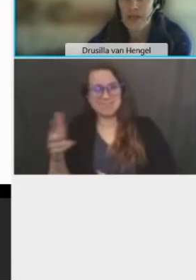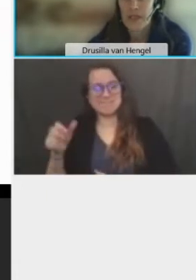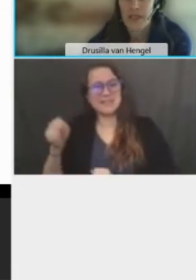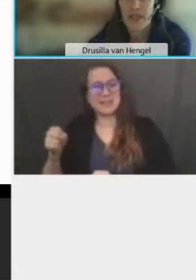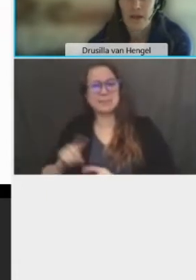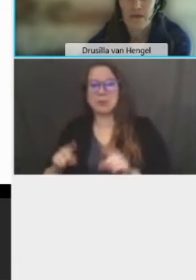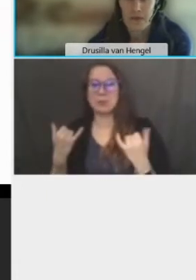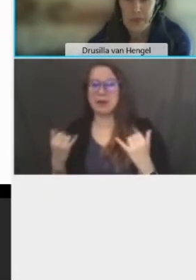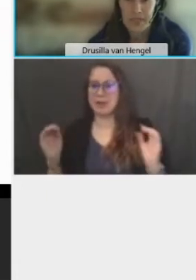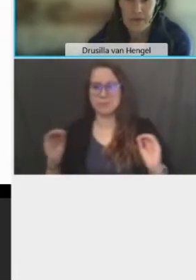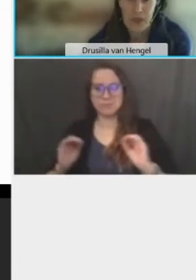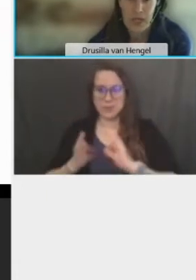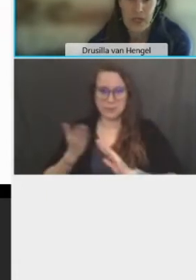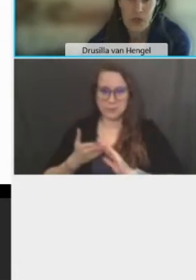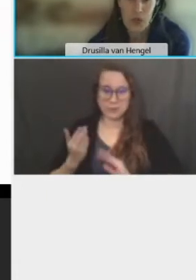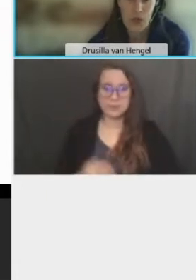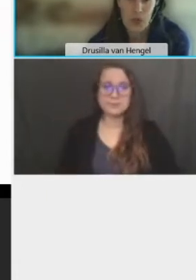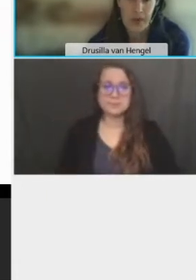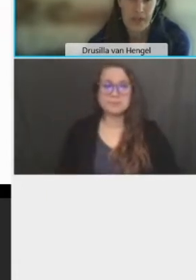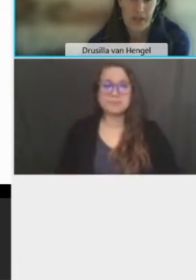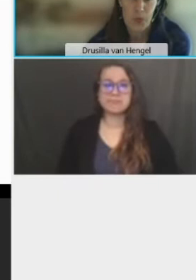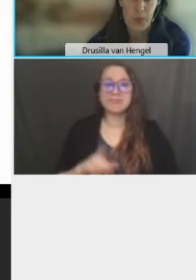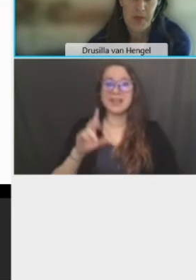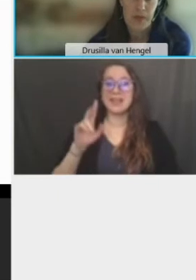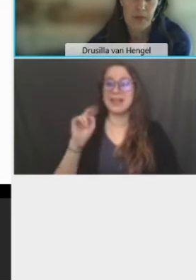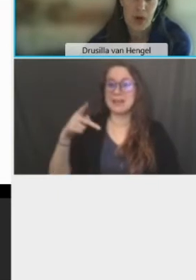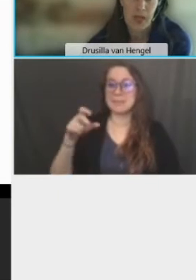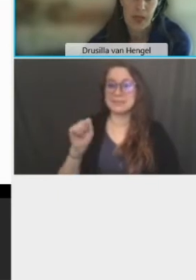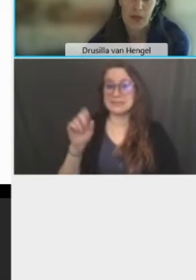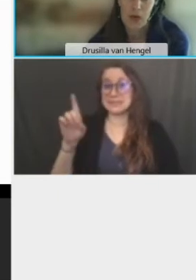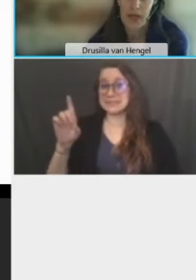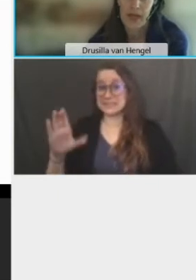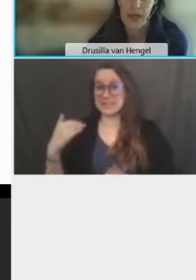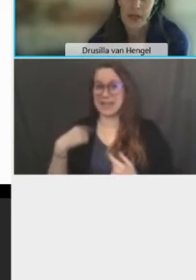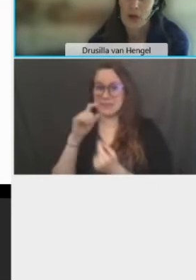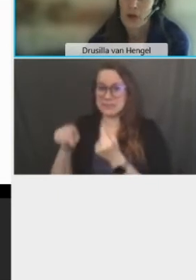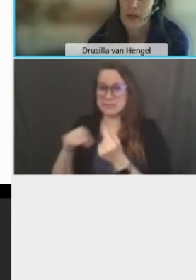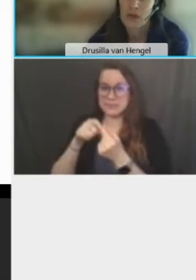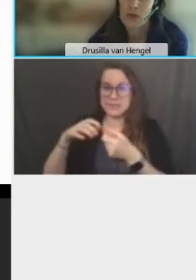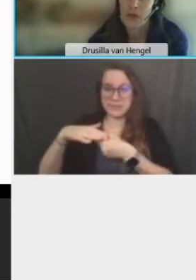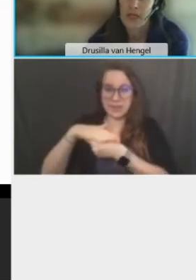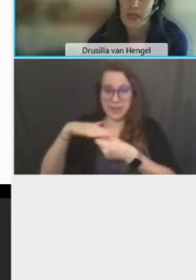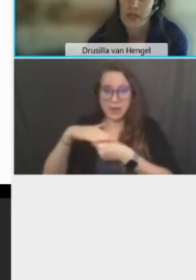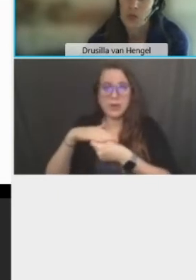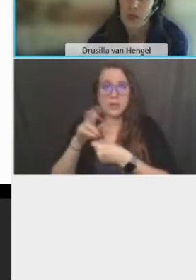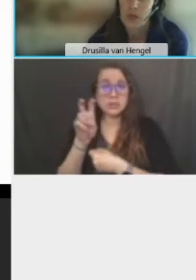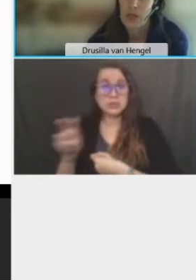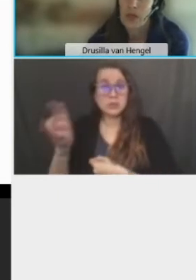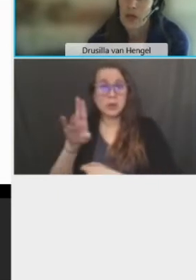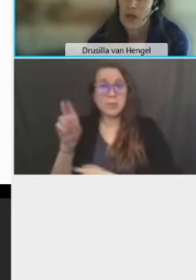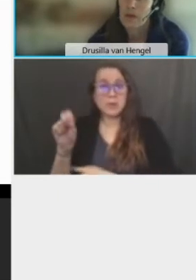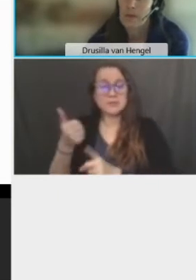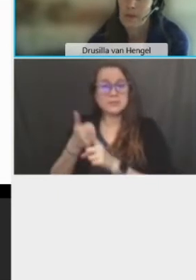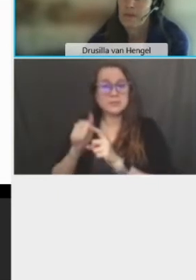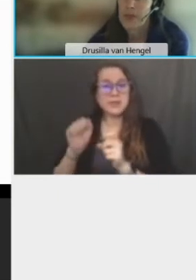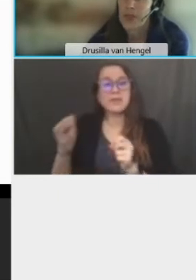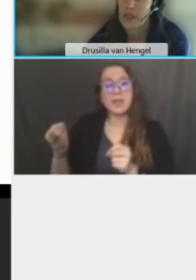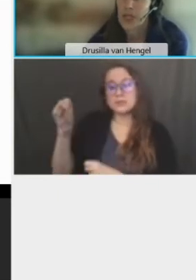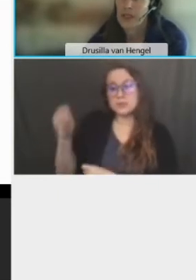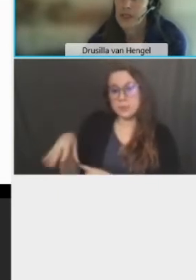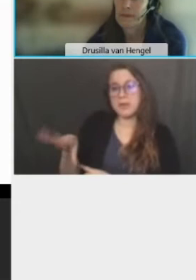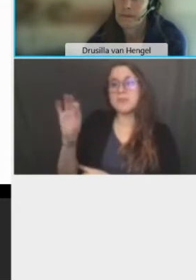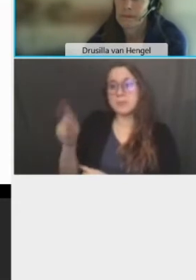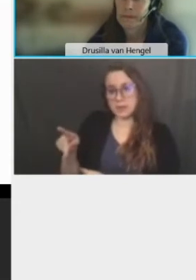Service and DC have specific locations where tour buses are permitted to park and load and unload, and those locations will